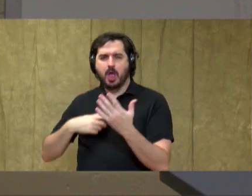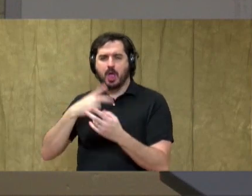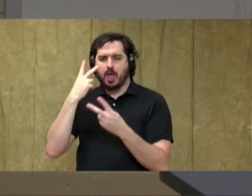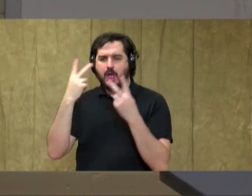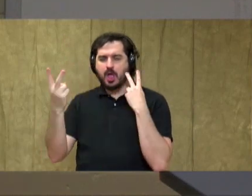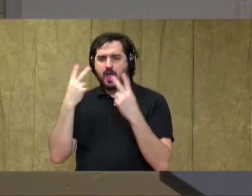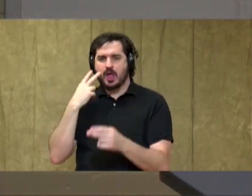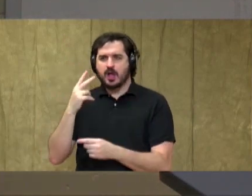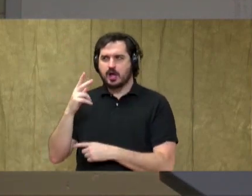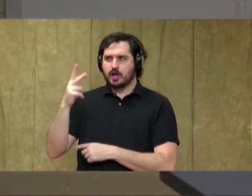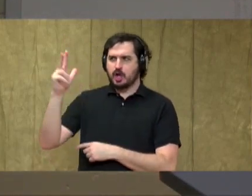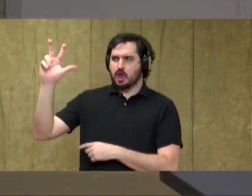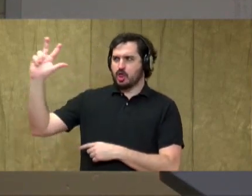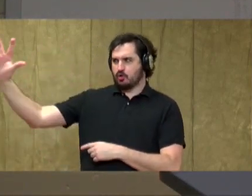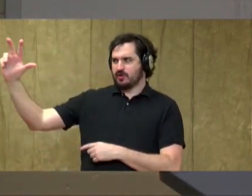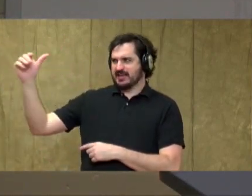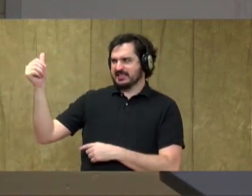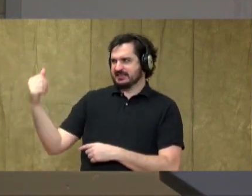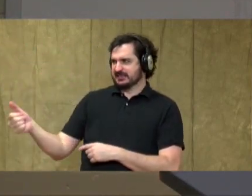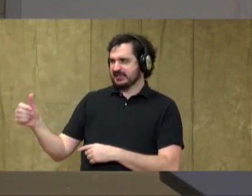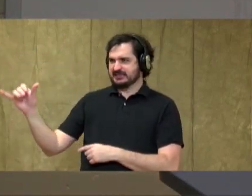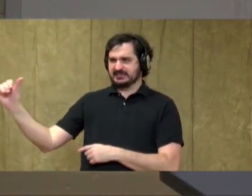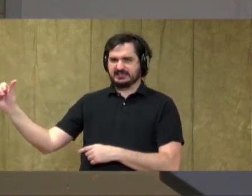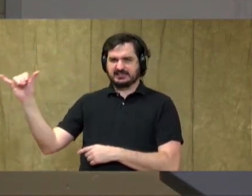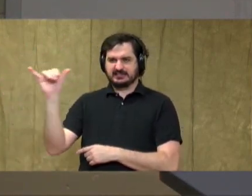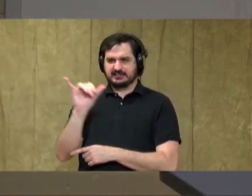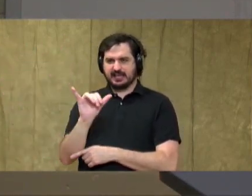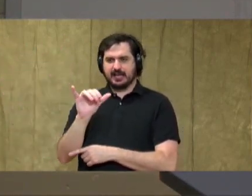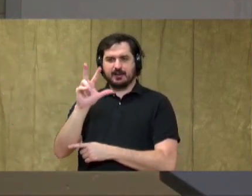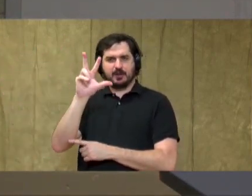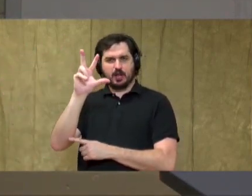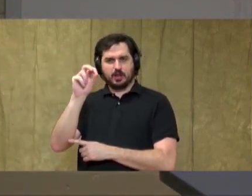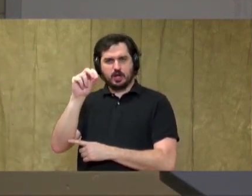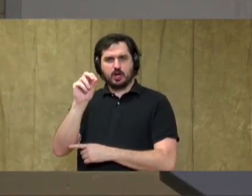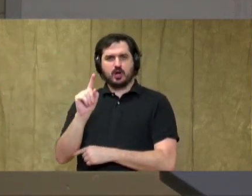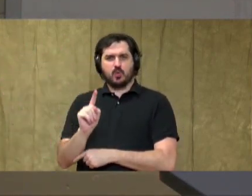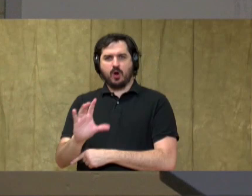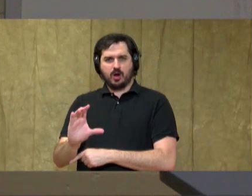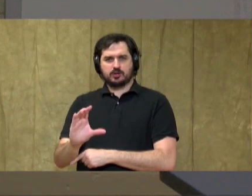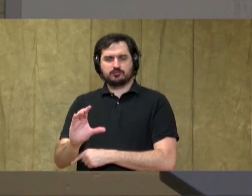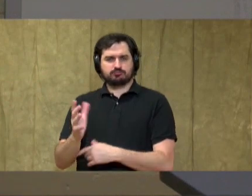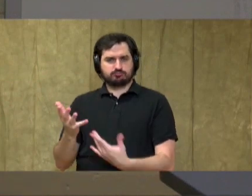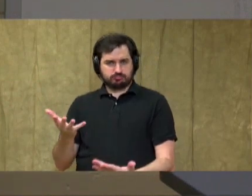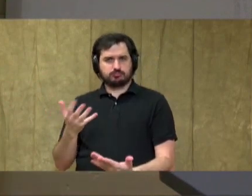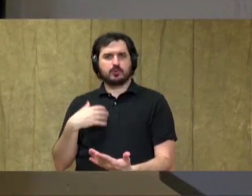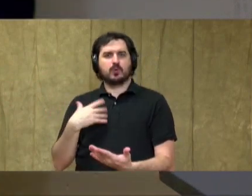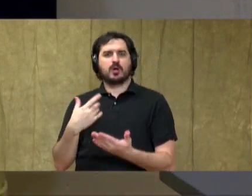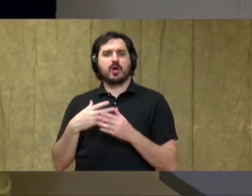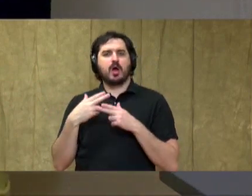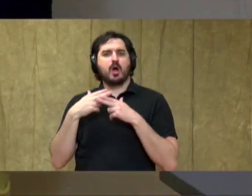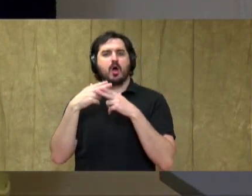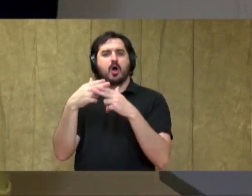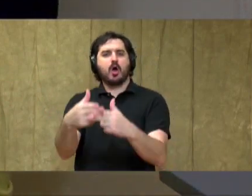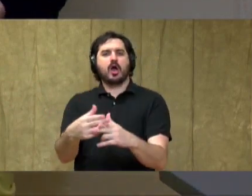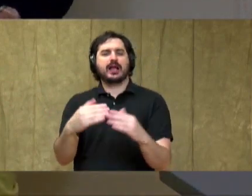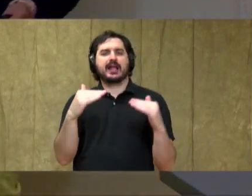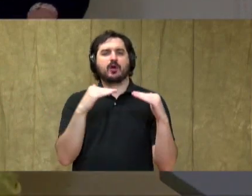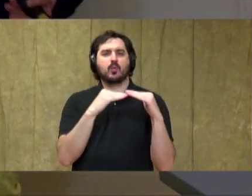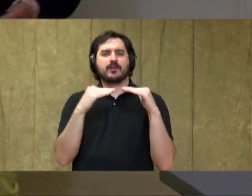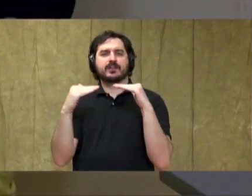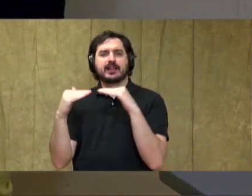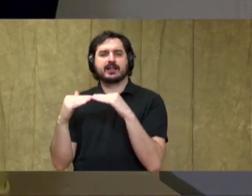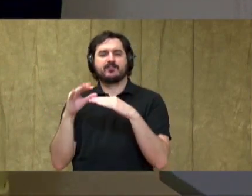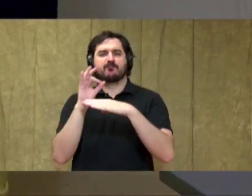3 tenths is the same amount as 30 hundredths. We call those equivalent fractions because